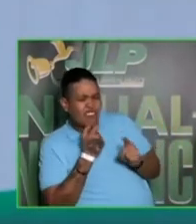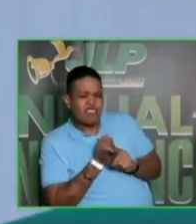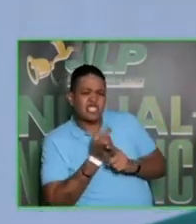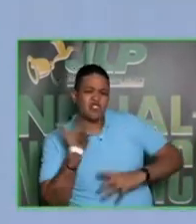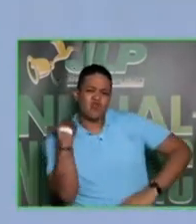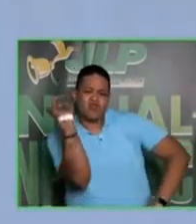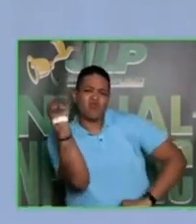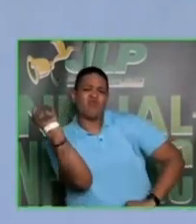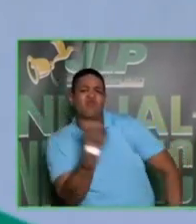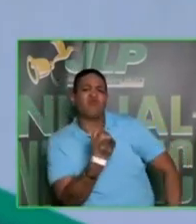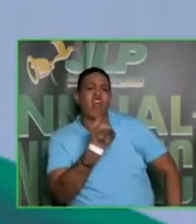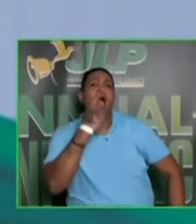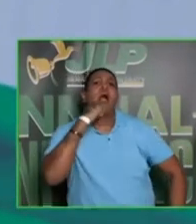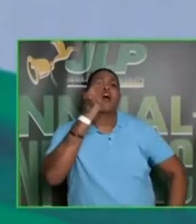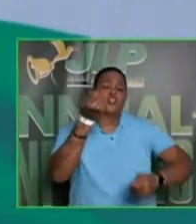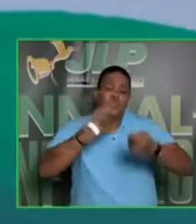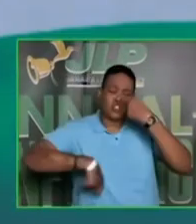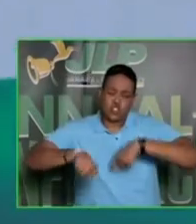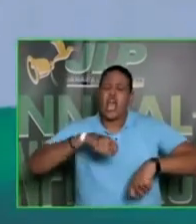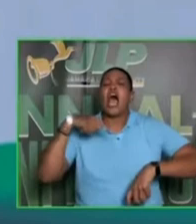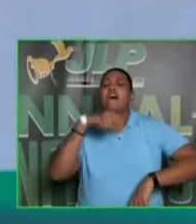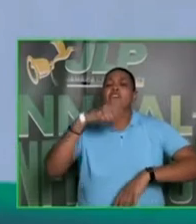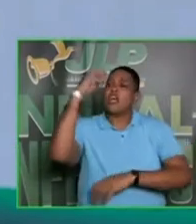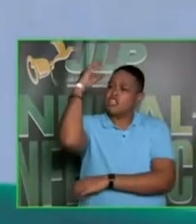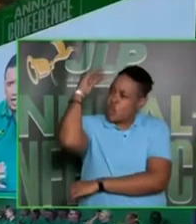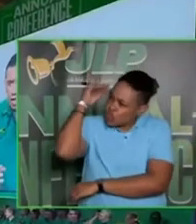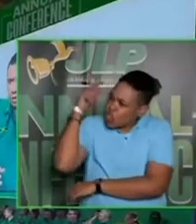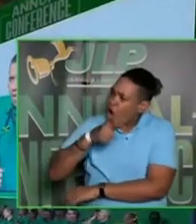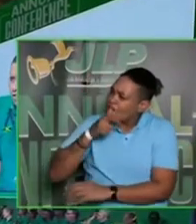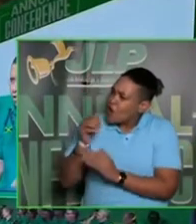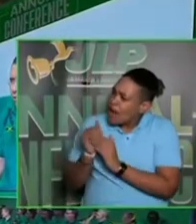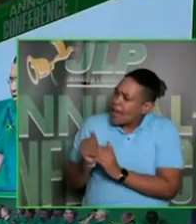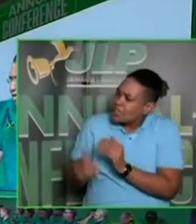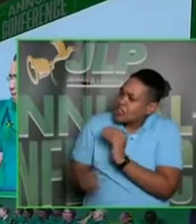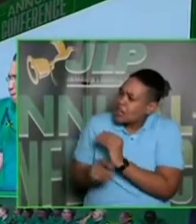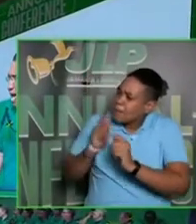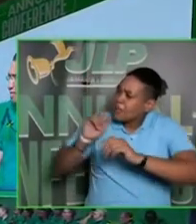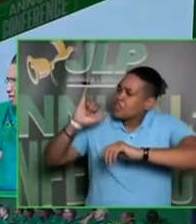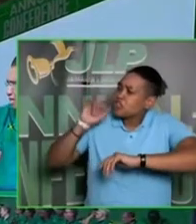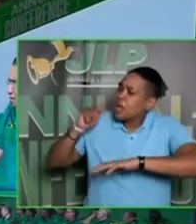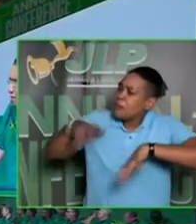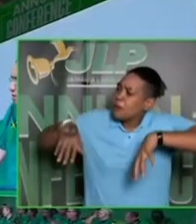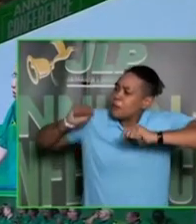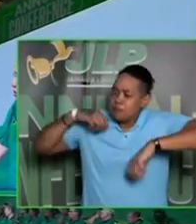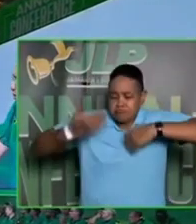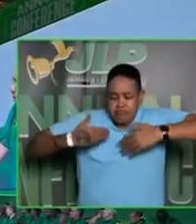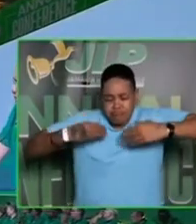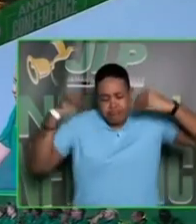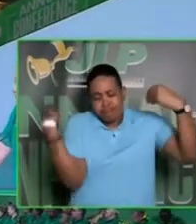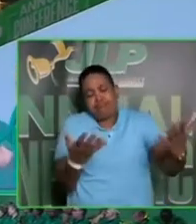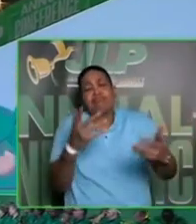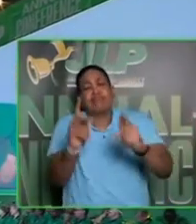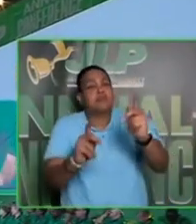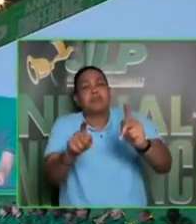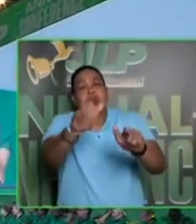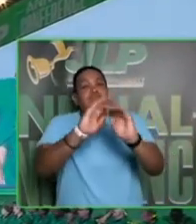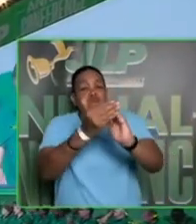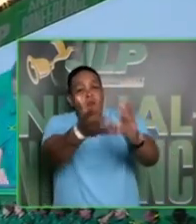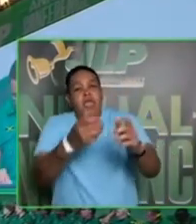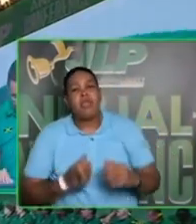strong, transformational, thoughtful leadership that the Jamaica Labour Party gives to the people of